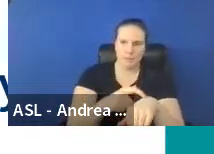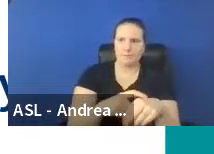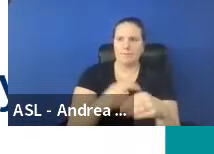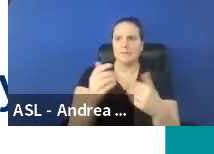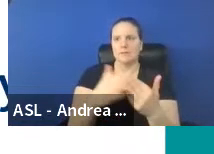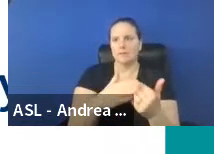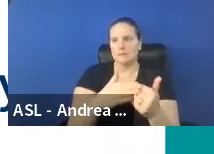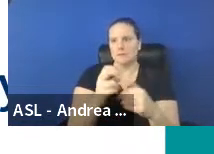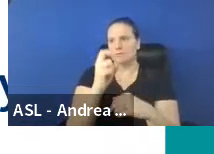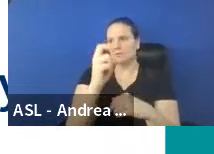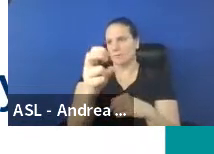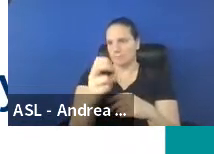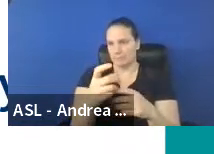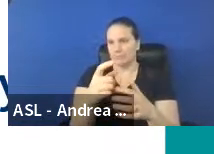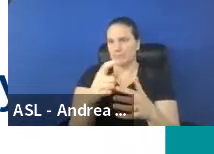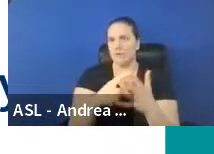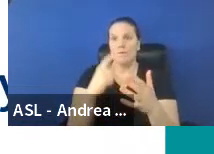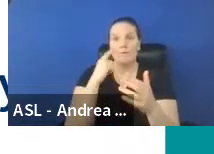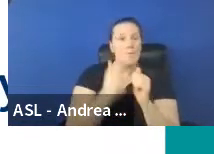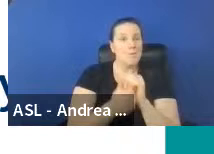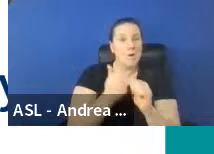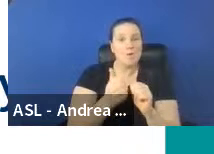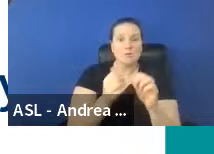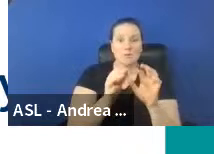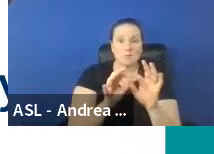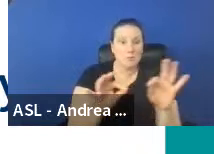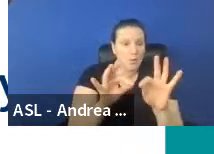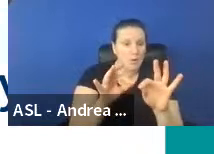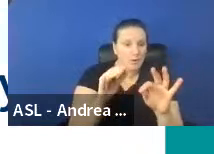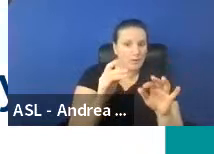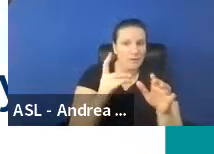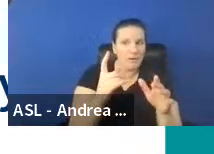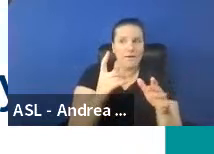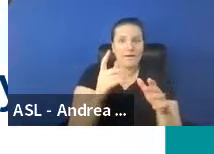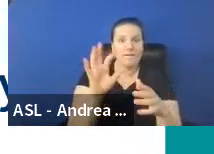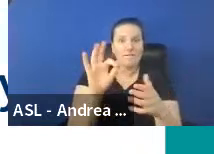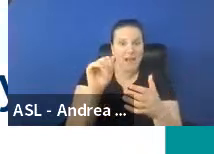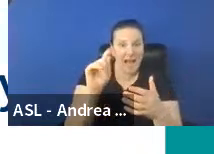most influential factors when choosing how to travel across the bridge.